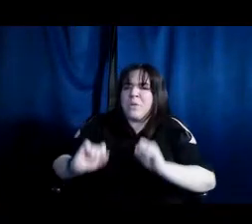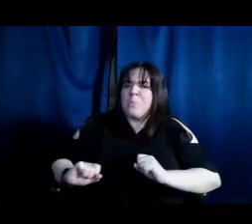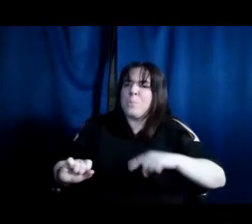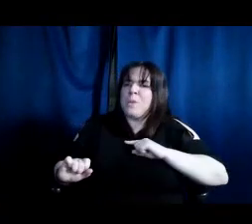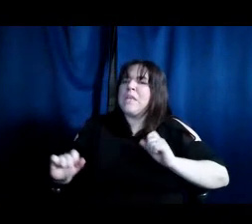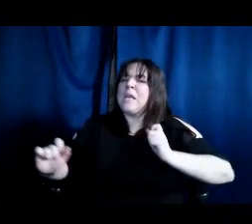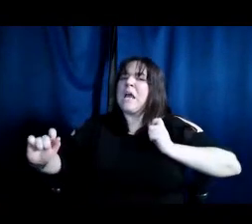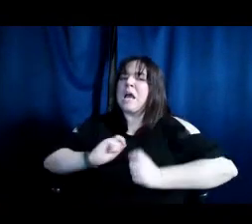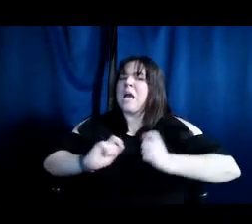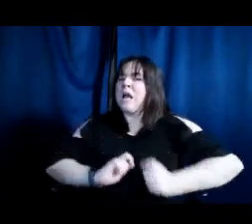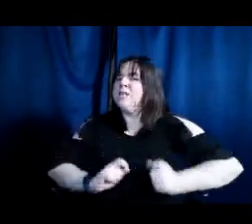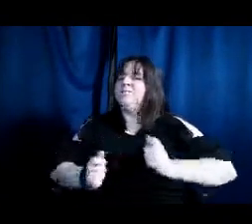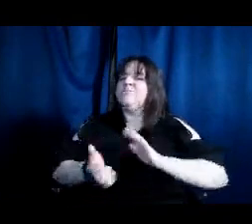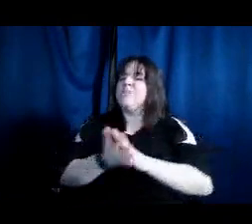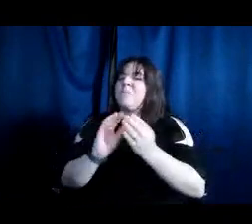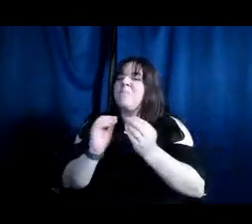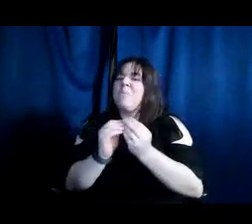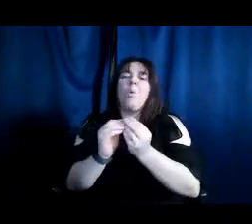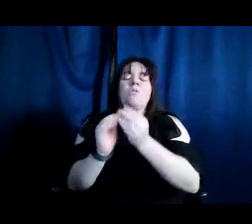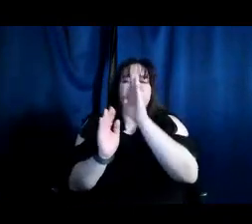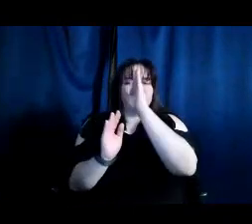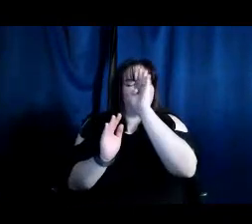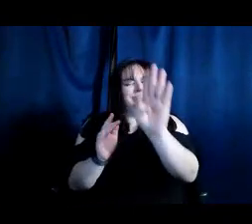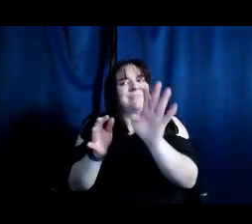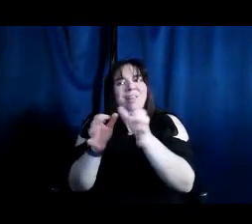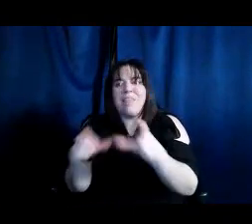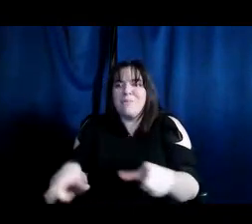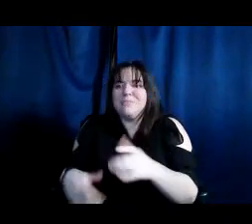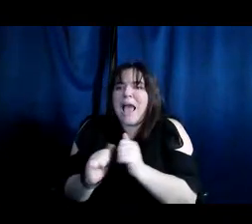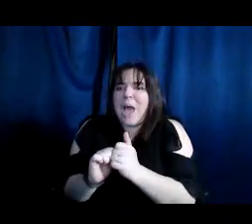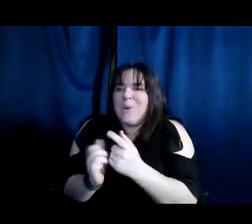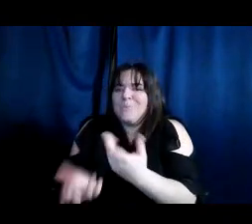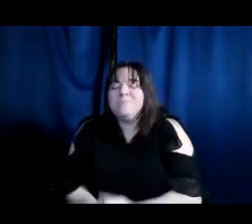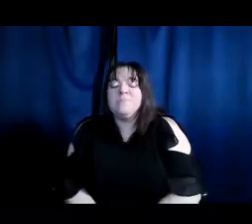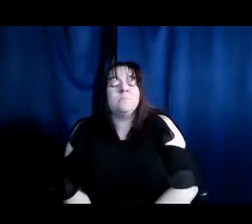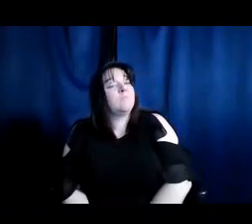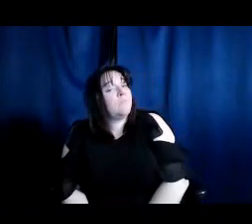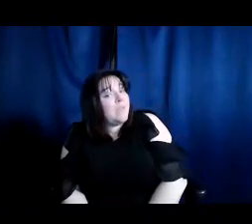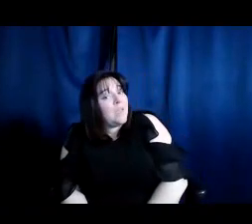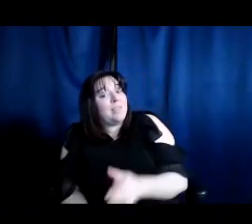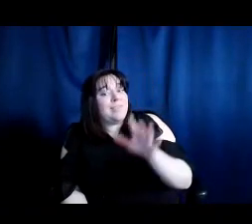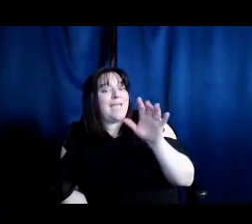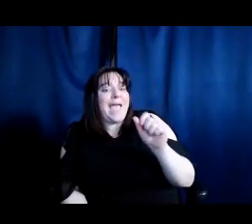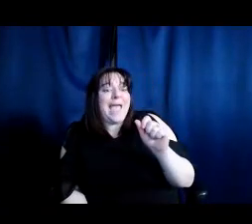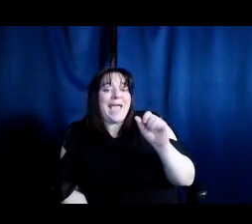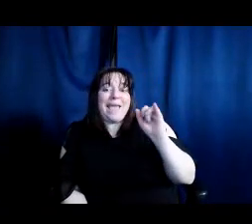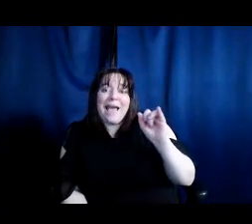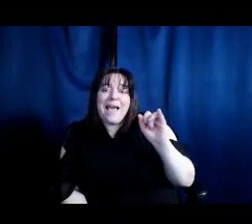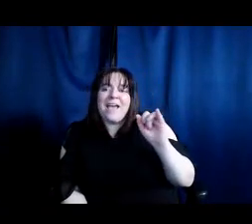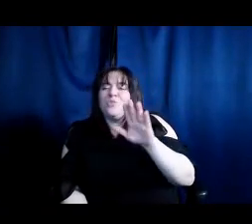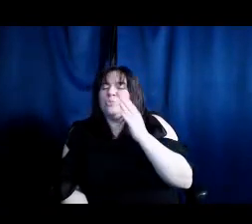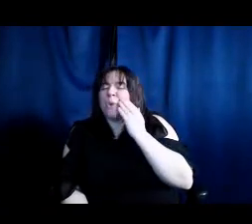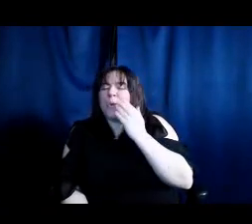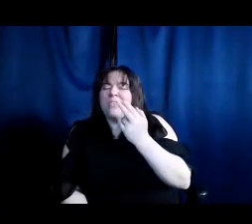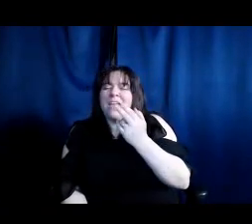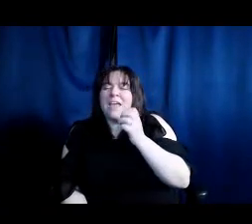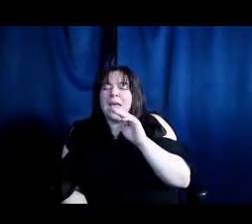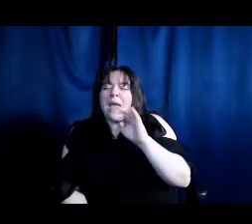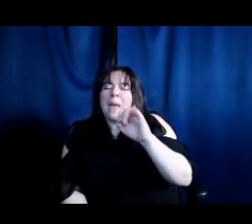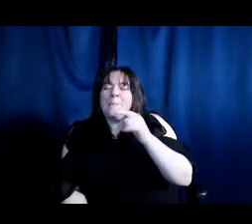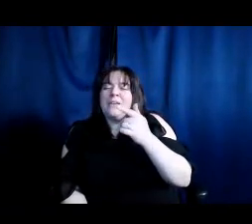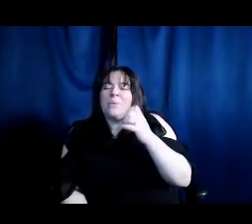use plain language? Well, Alanna, tools such as AI, the Hemingway editor, Grammarly, or